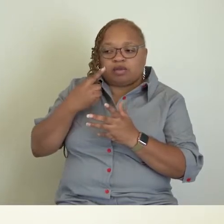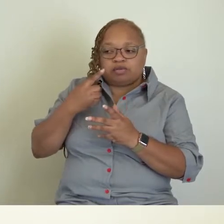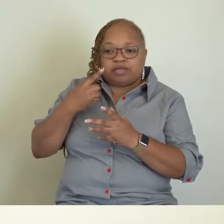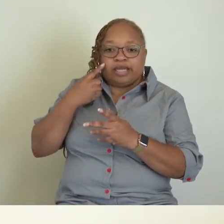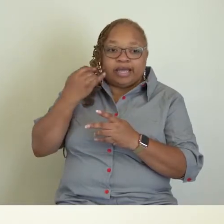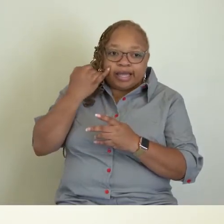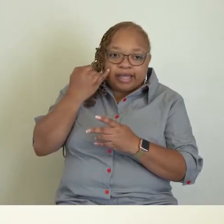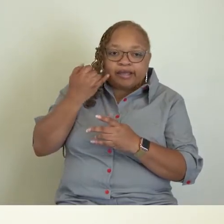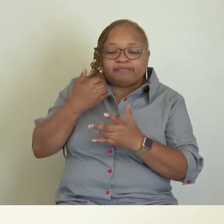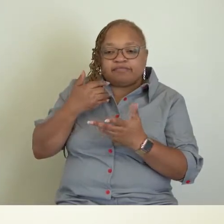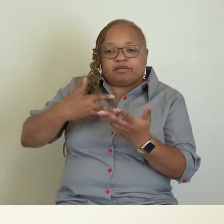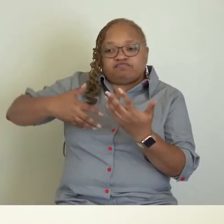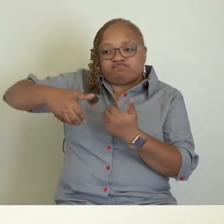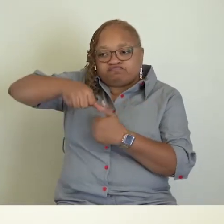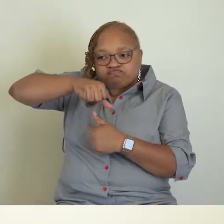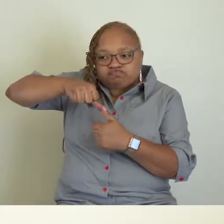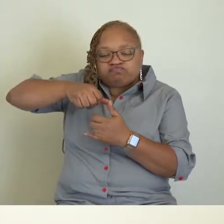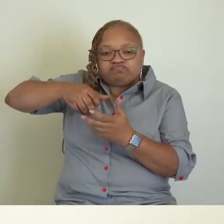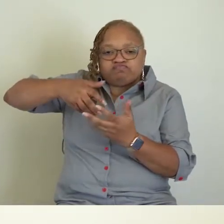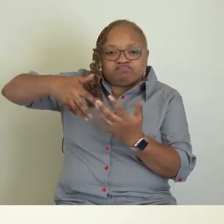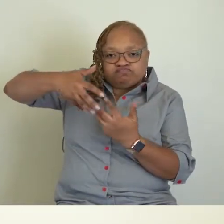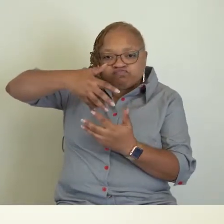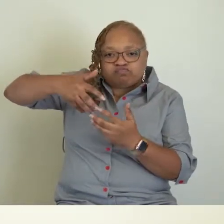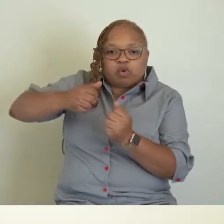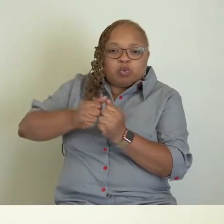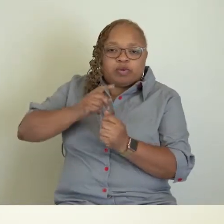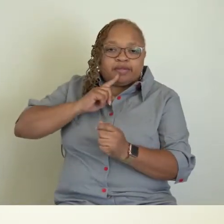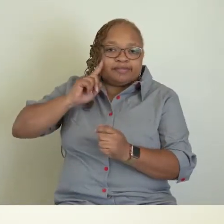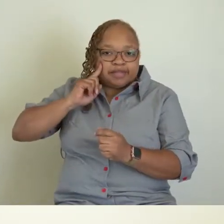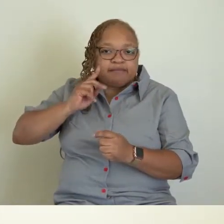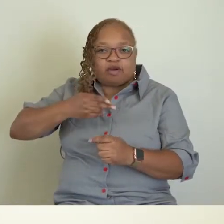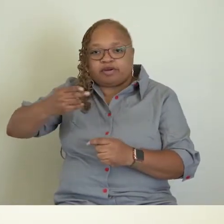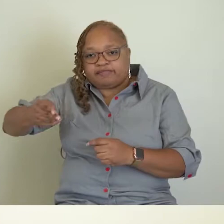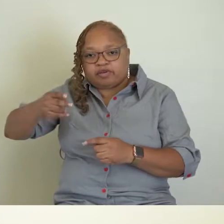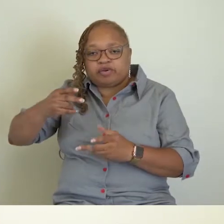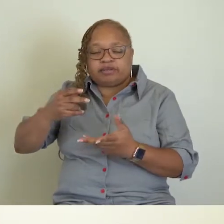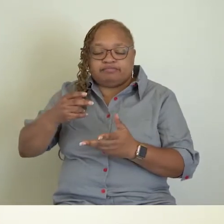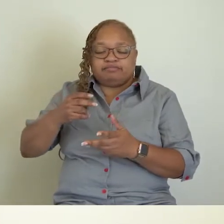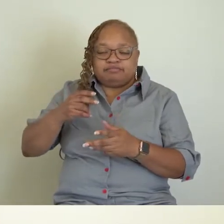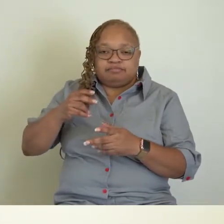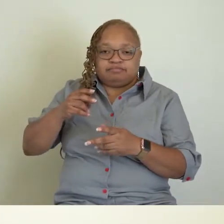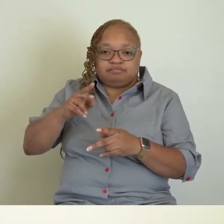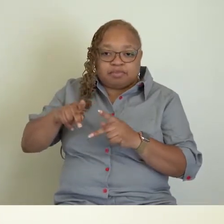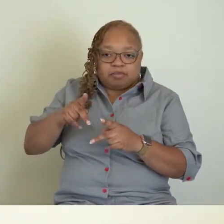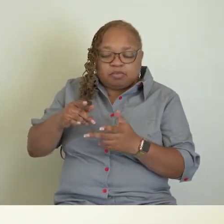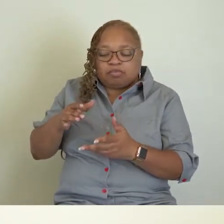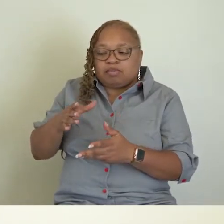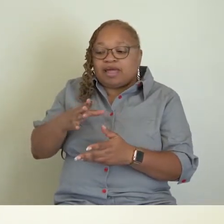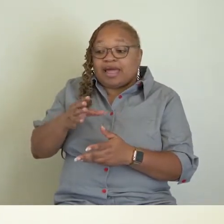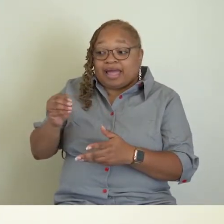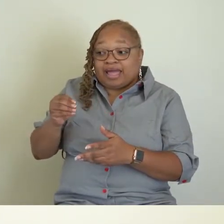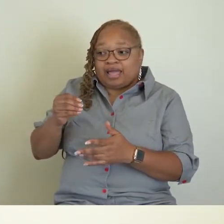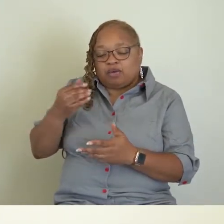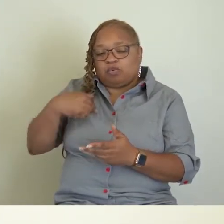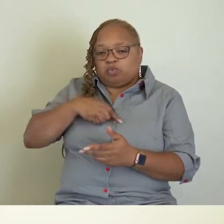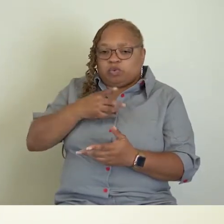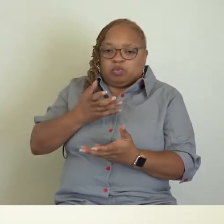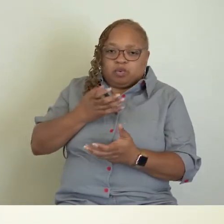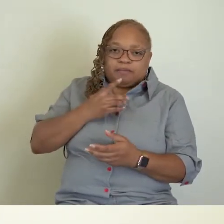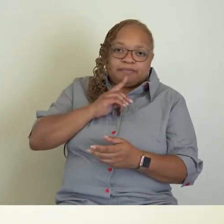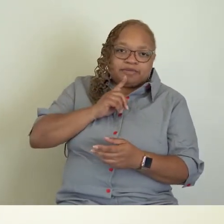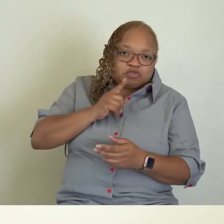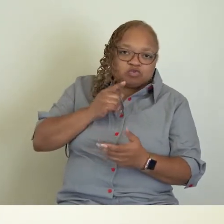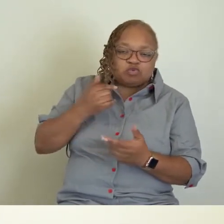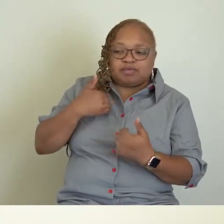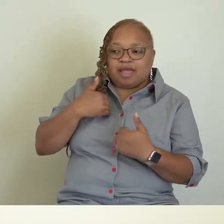a deaf and hard of hearing or deaf blind person and vice versa. We want to ensure that there are quality interpreters,